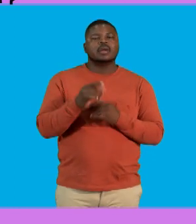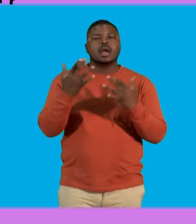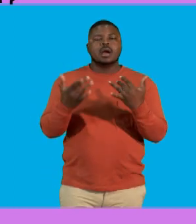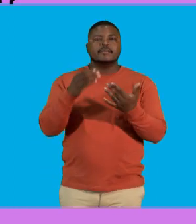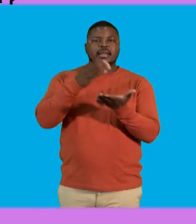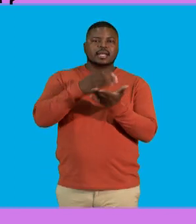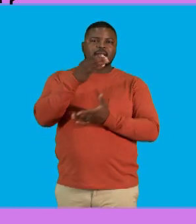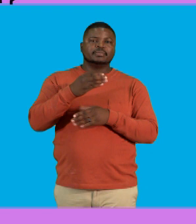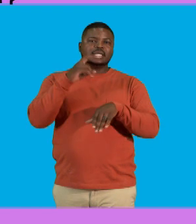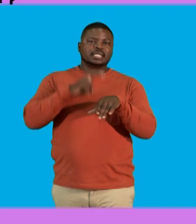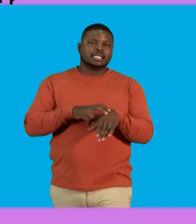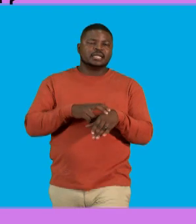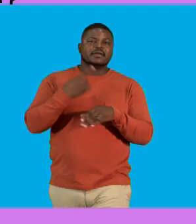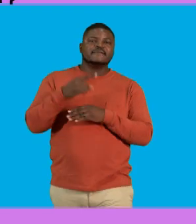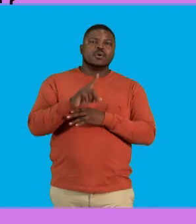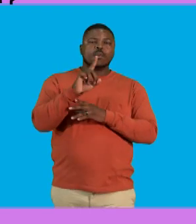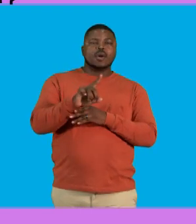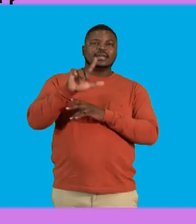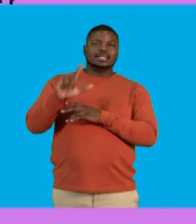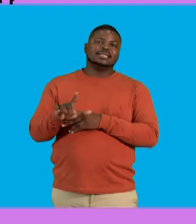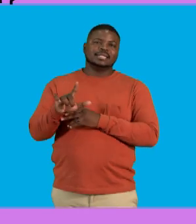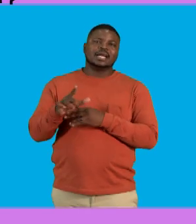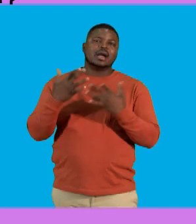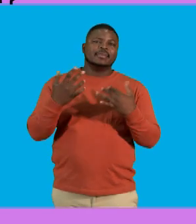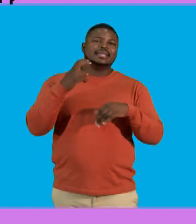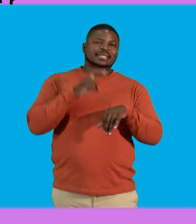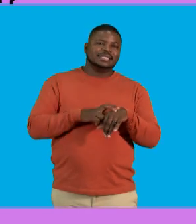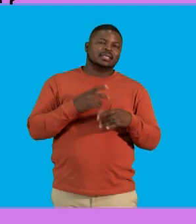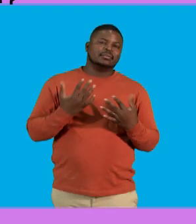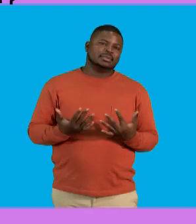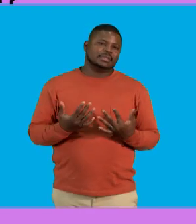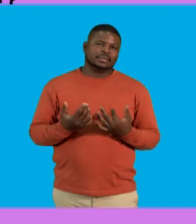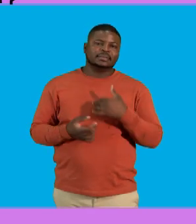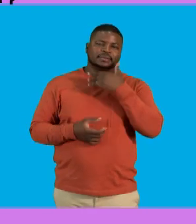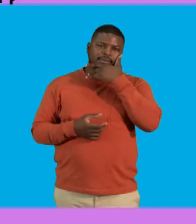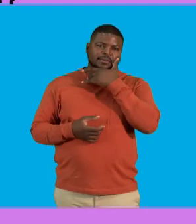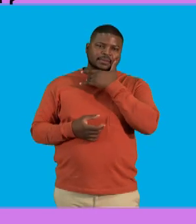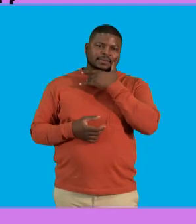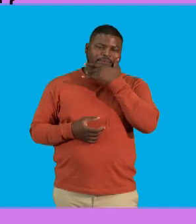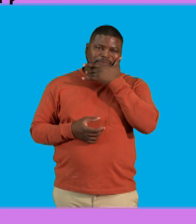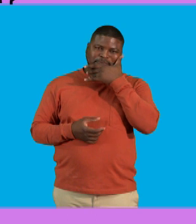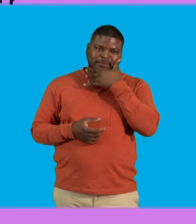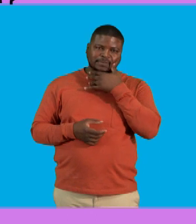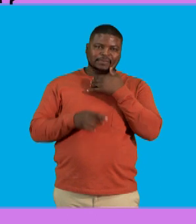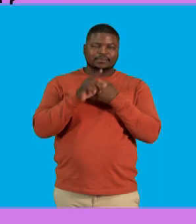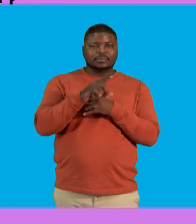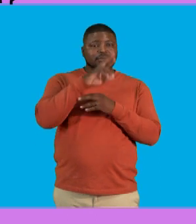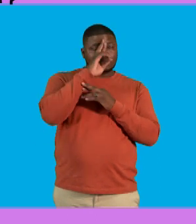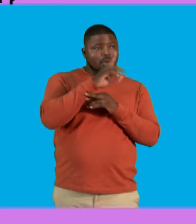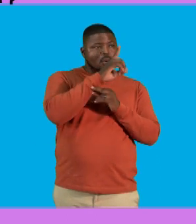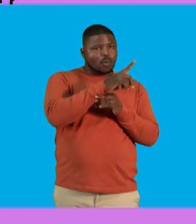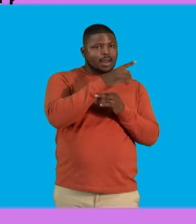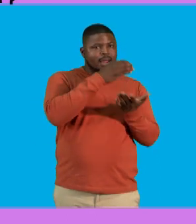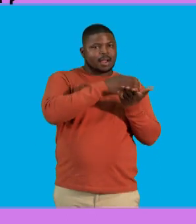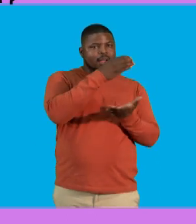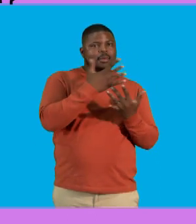How many cups are needed for 1 liter? How many cups are needed for 1 liter? 1 cup is equivalent